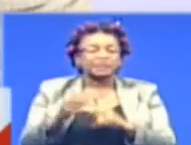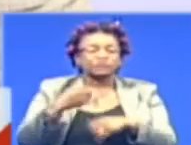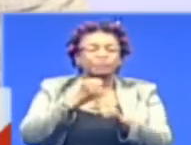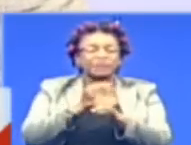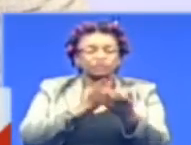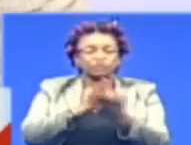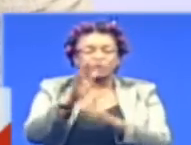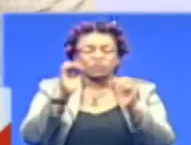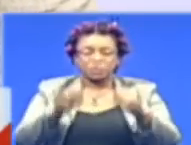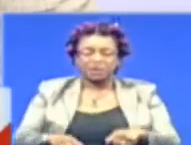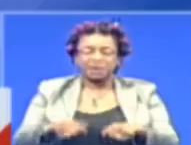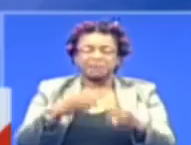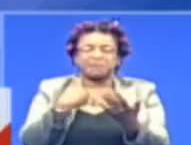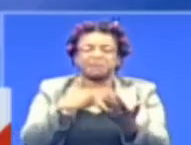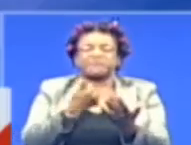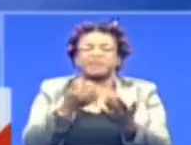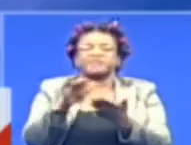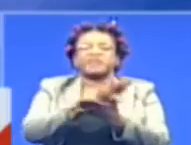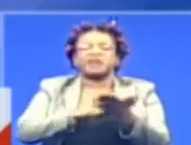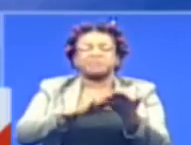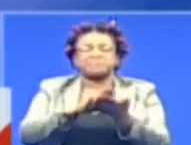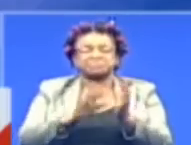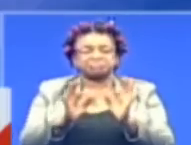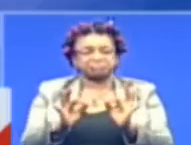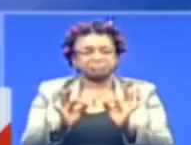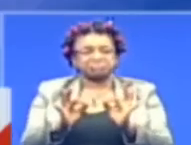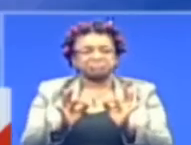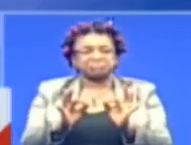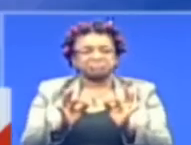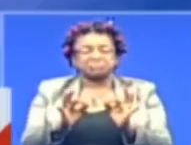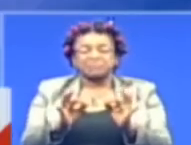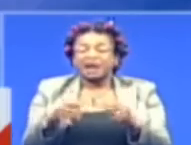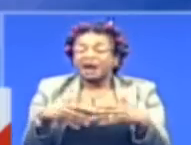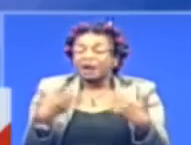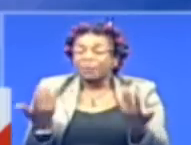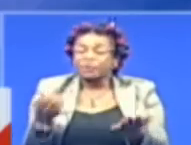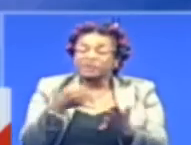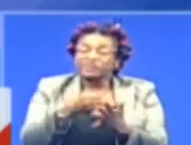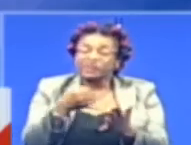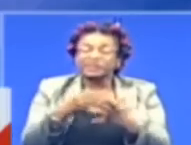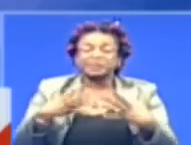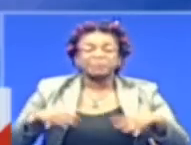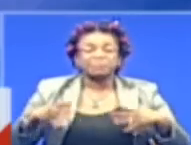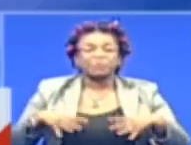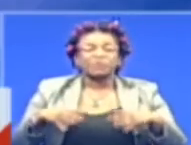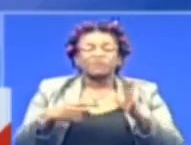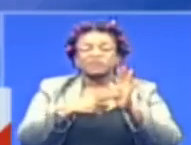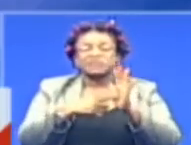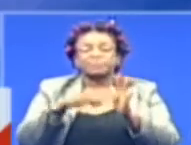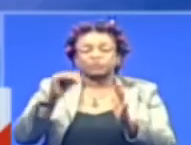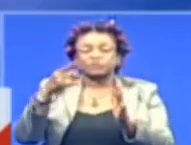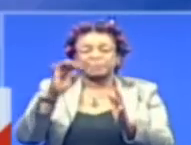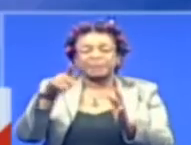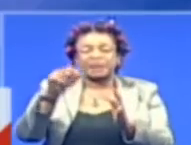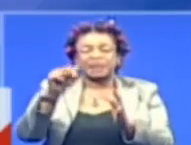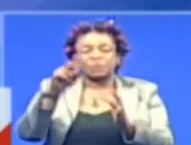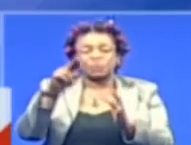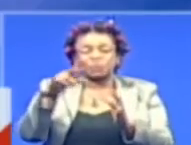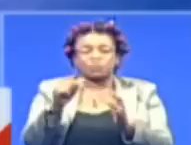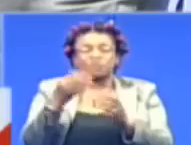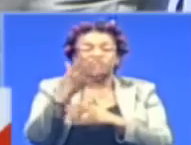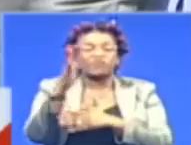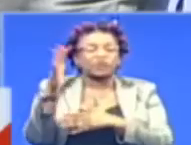conserve our environment. And that is where the main concern is, how much are you involving the people? Because somewhere like Chepalungu Forest, for example, there was a bit of a push and pull between the